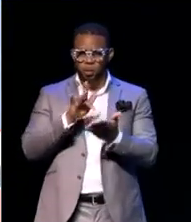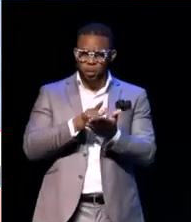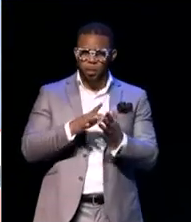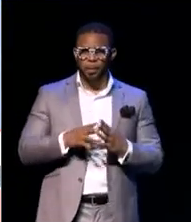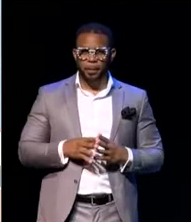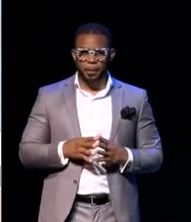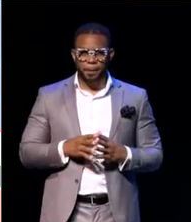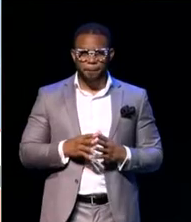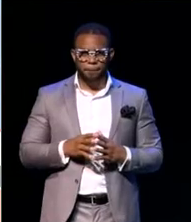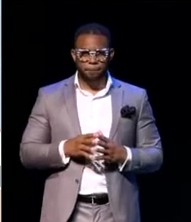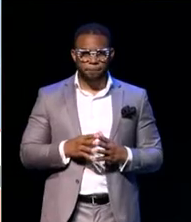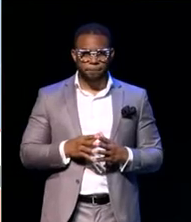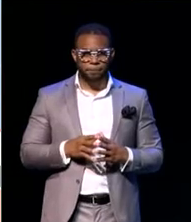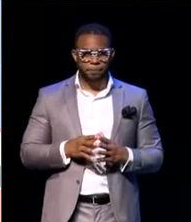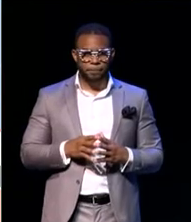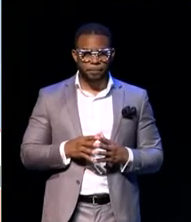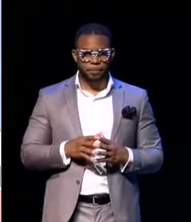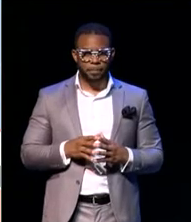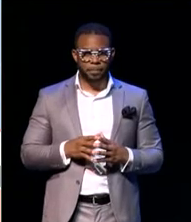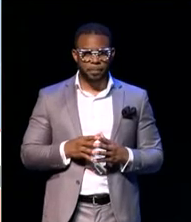core.